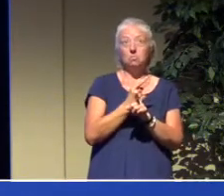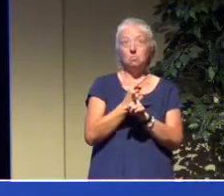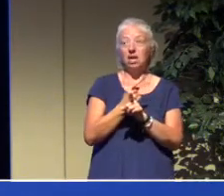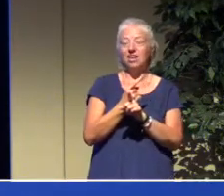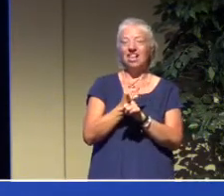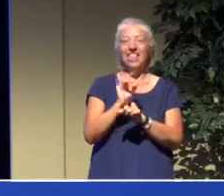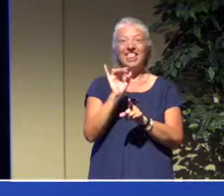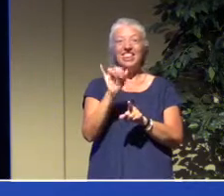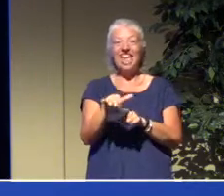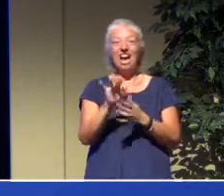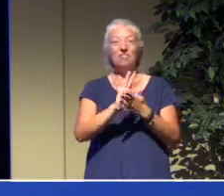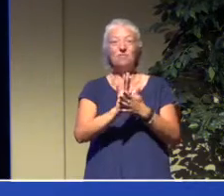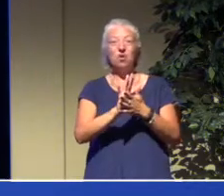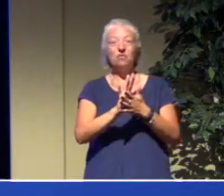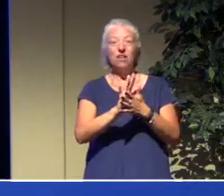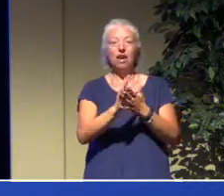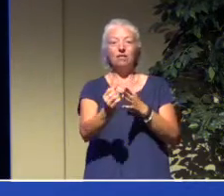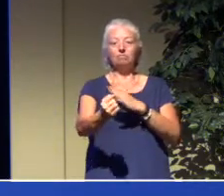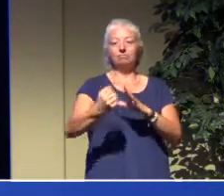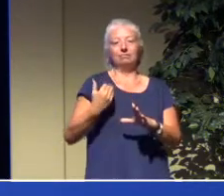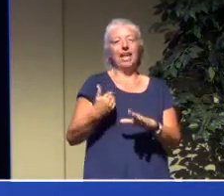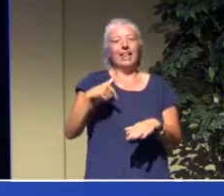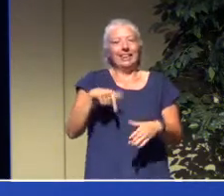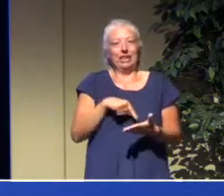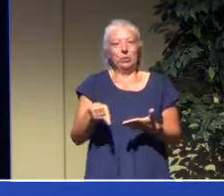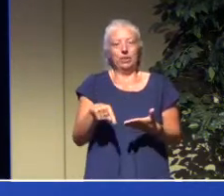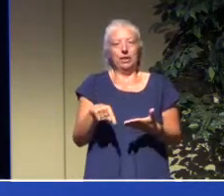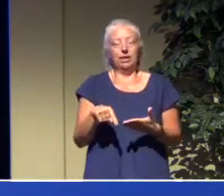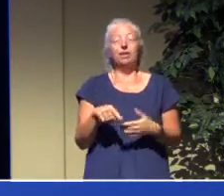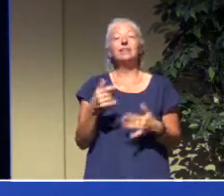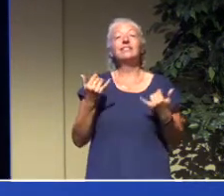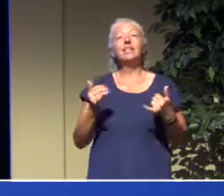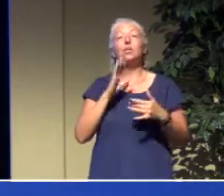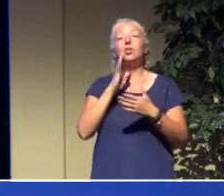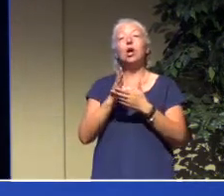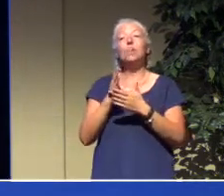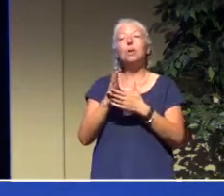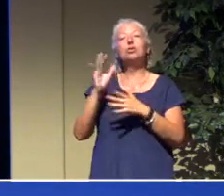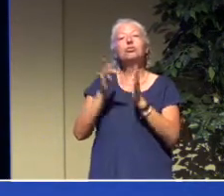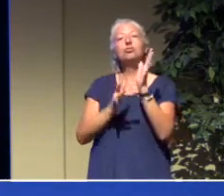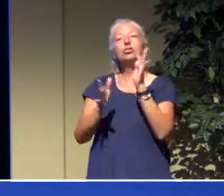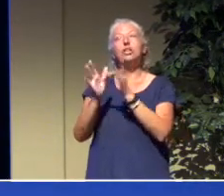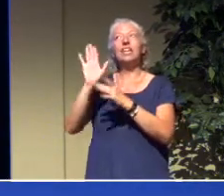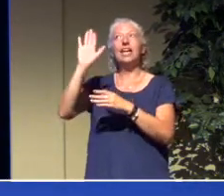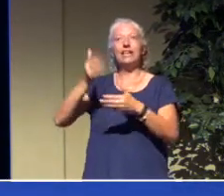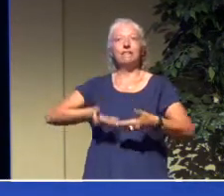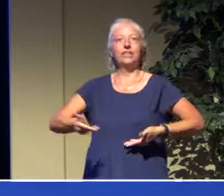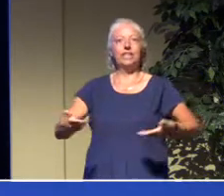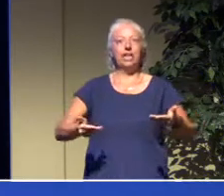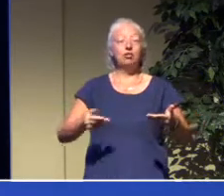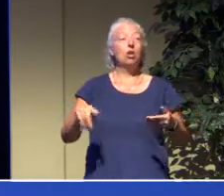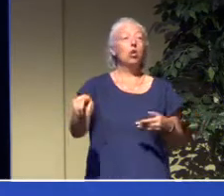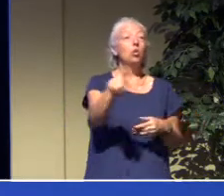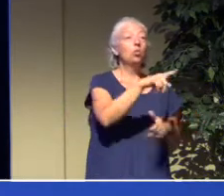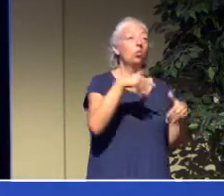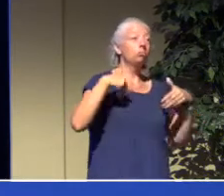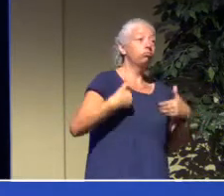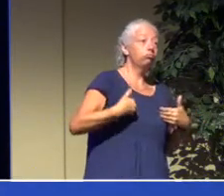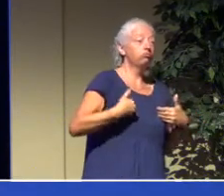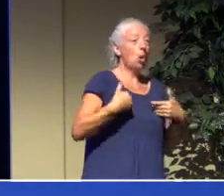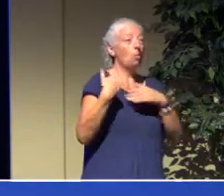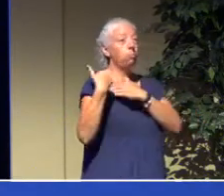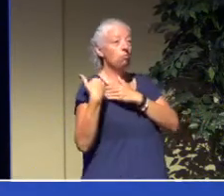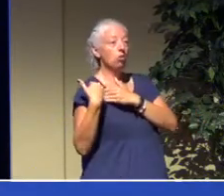this week, because today we're talking about Jesus' invitation, come to me, all you who are weary and burdened, and I will give you